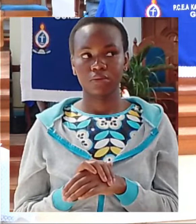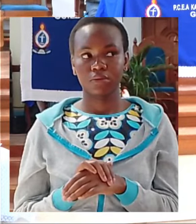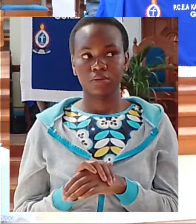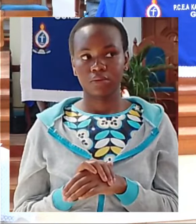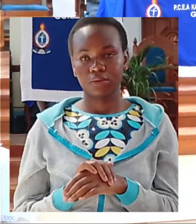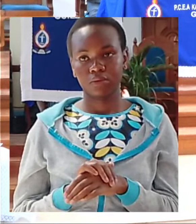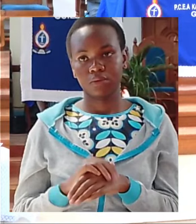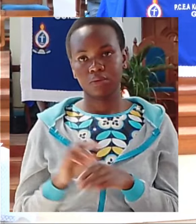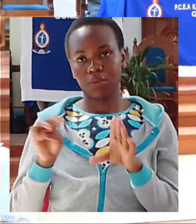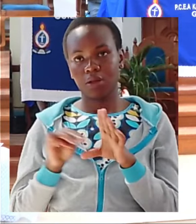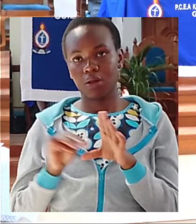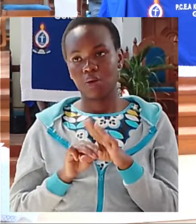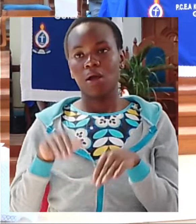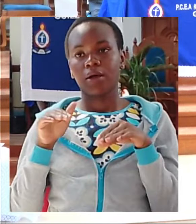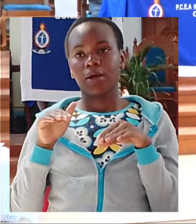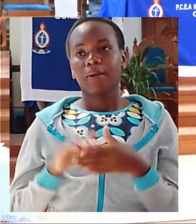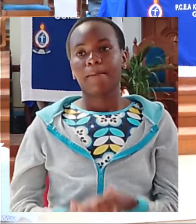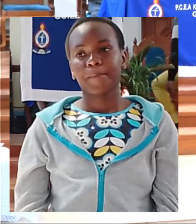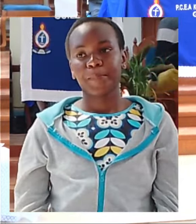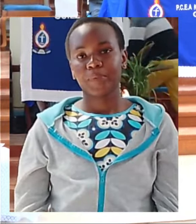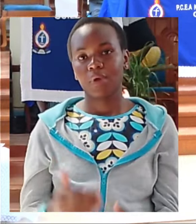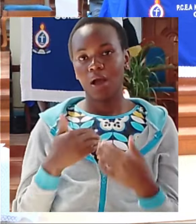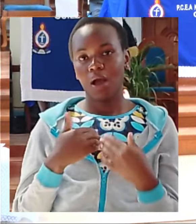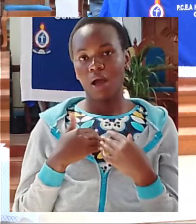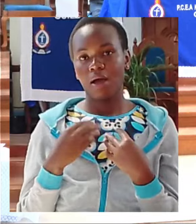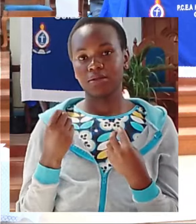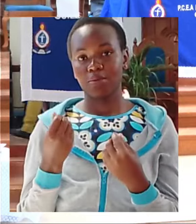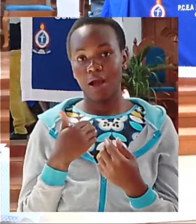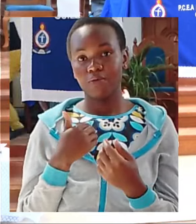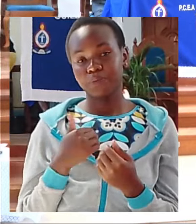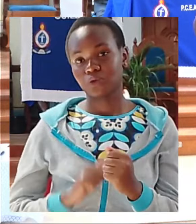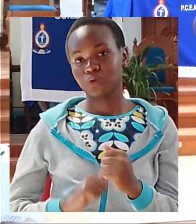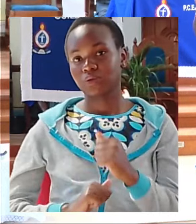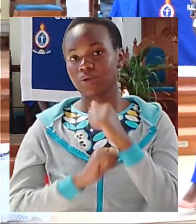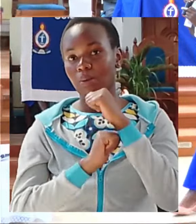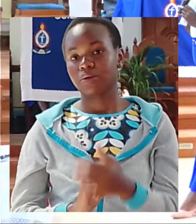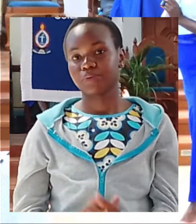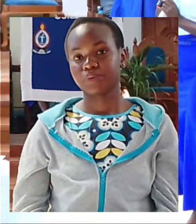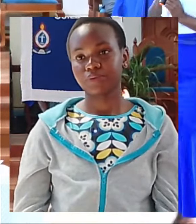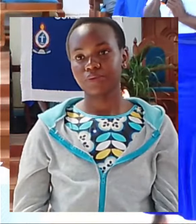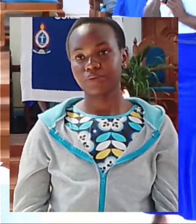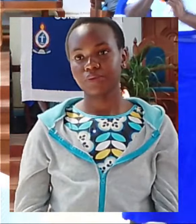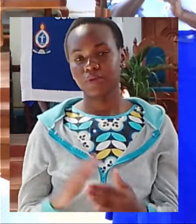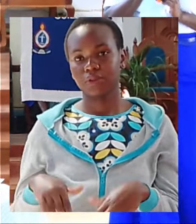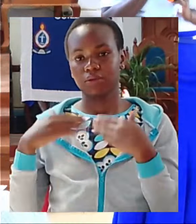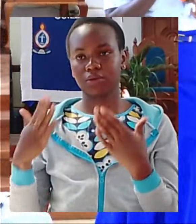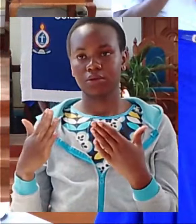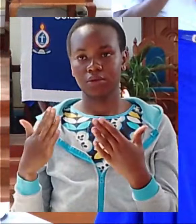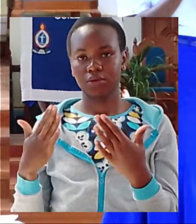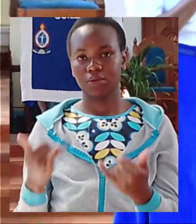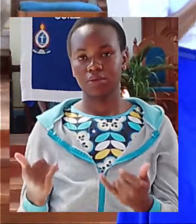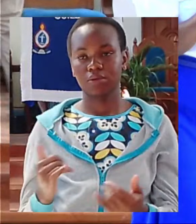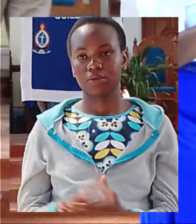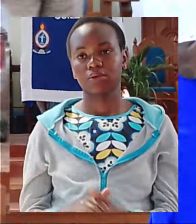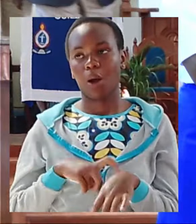Members, we are waiting on you. I know you have something for us. Kindly bring it now.